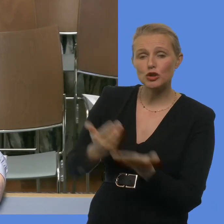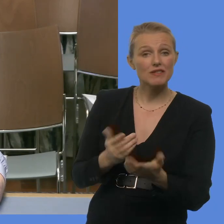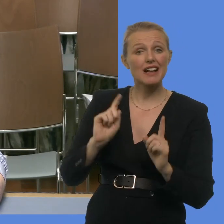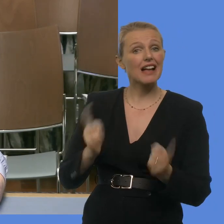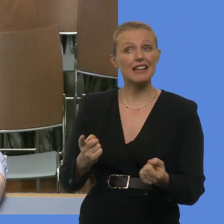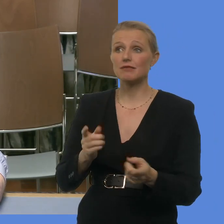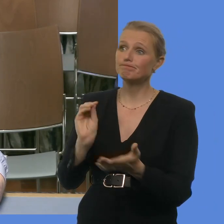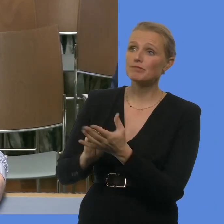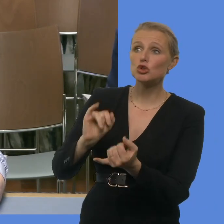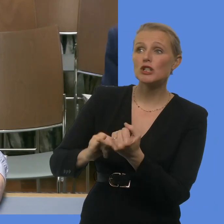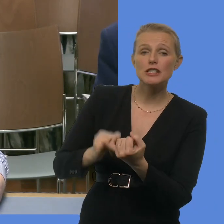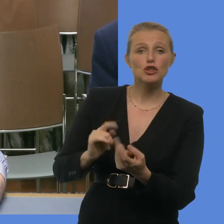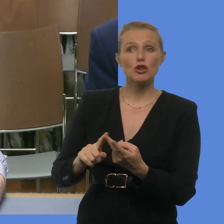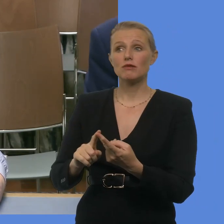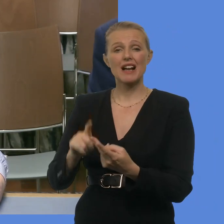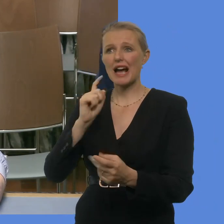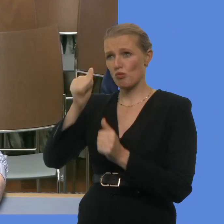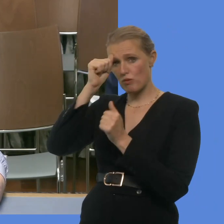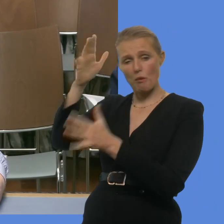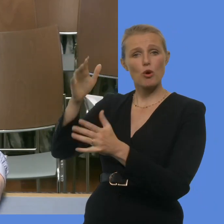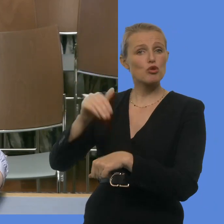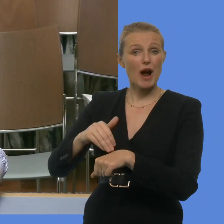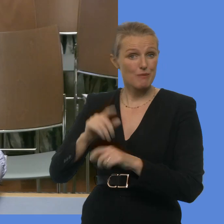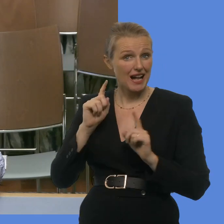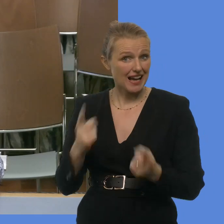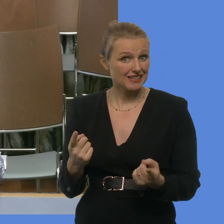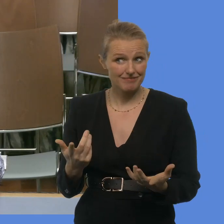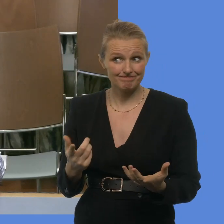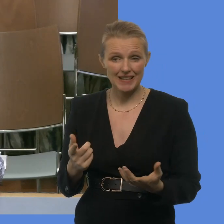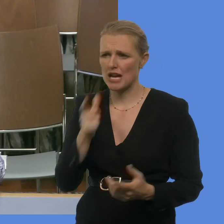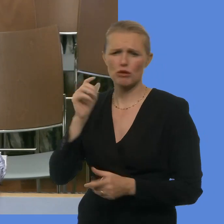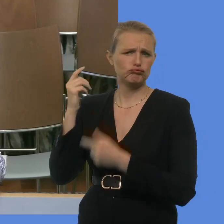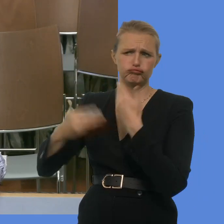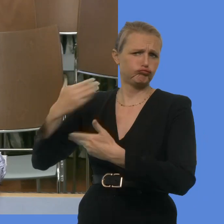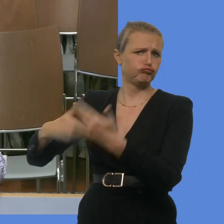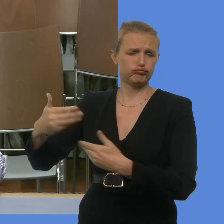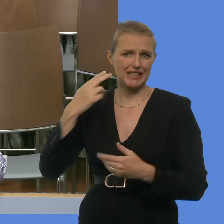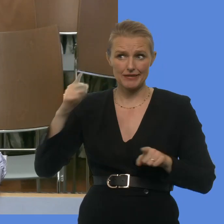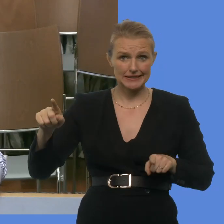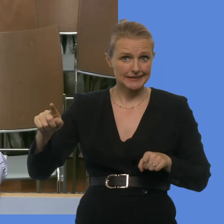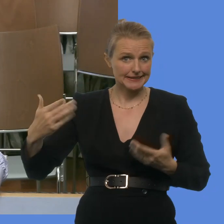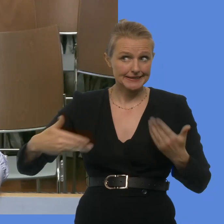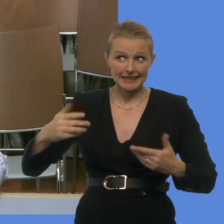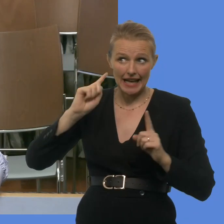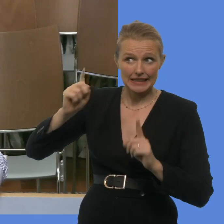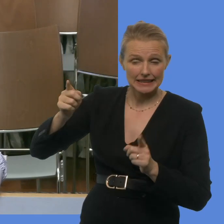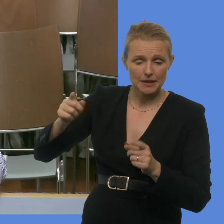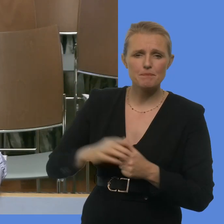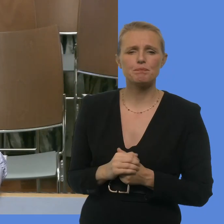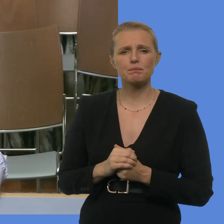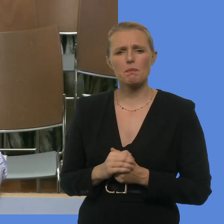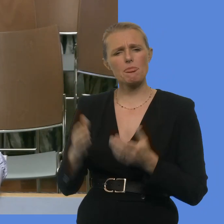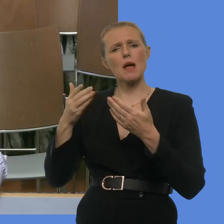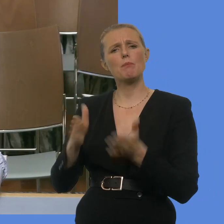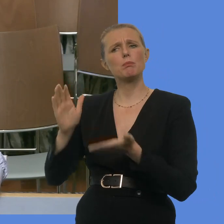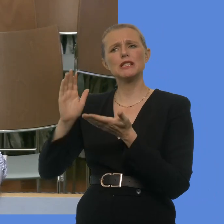as solicitors and less likely to report crime than hearing people. And in terms of public services, difficulties